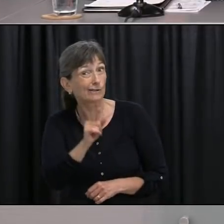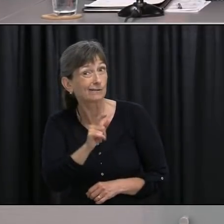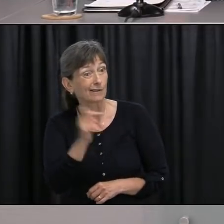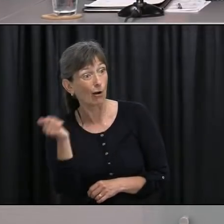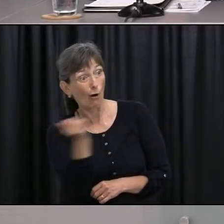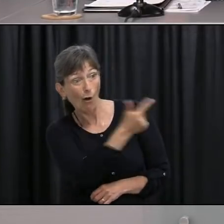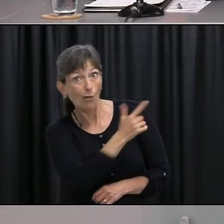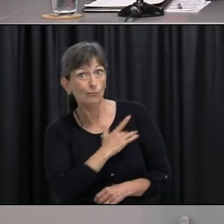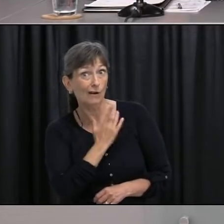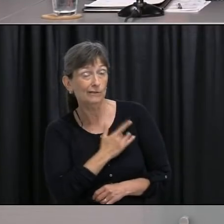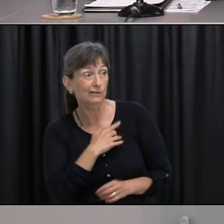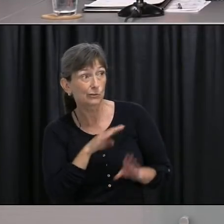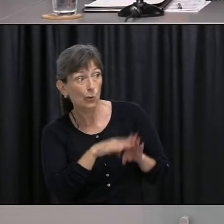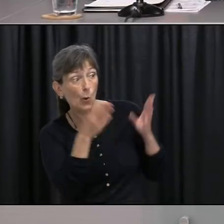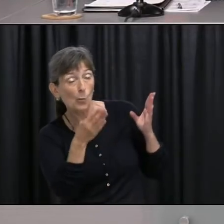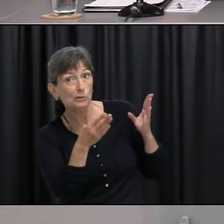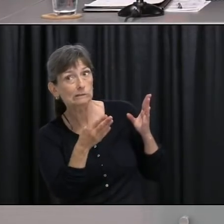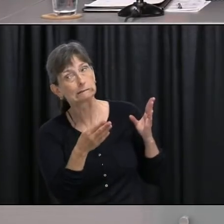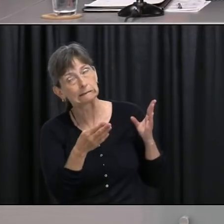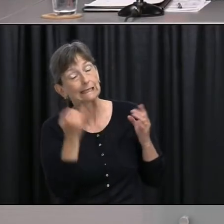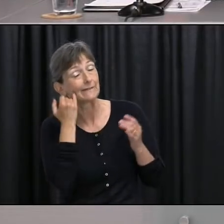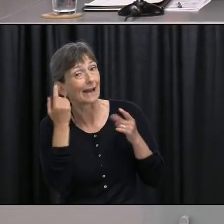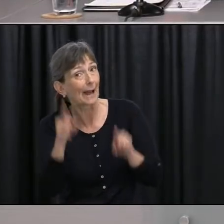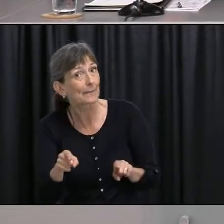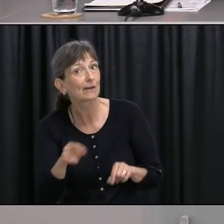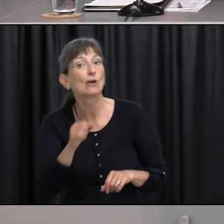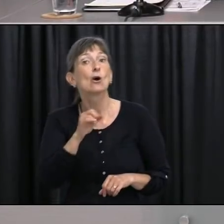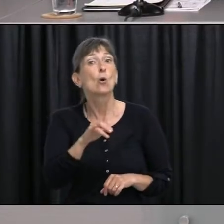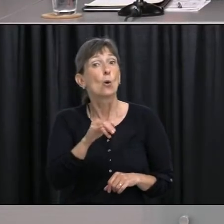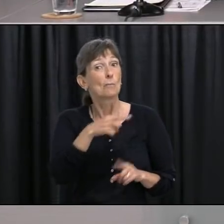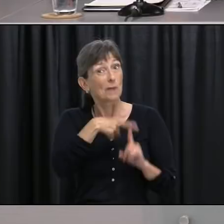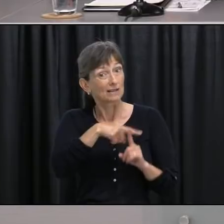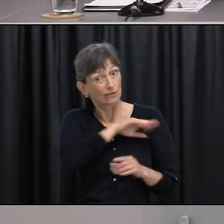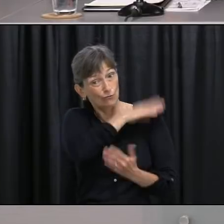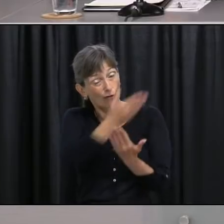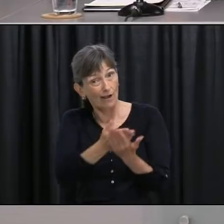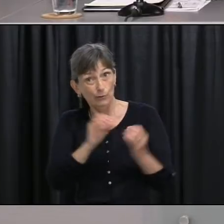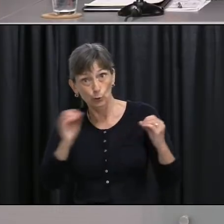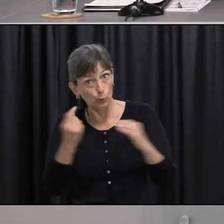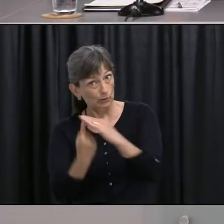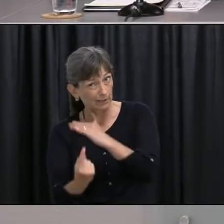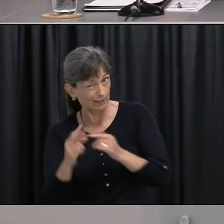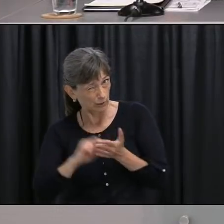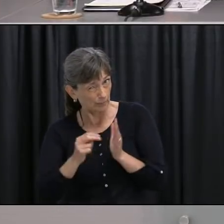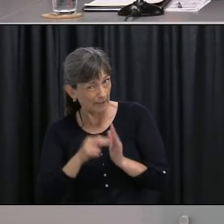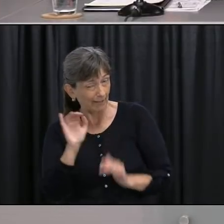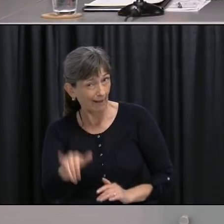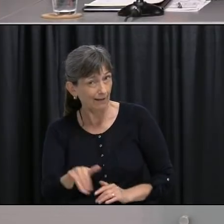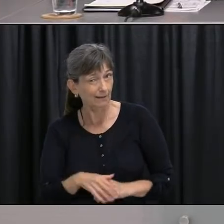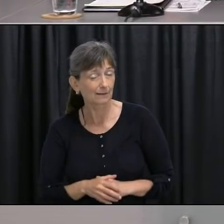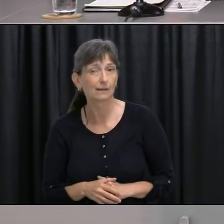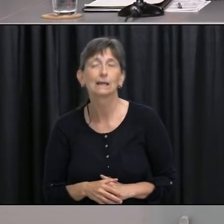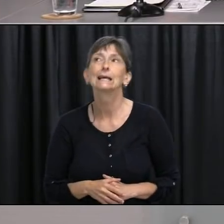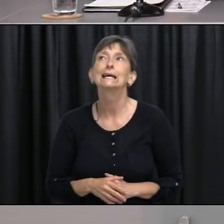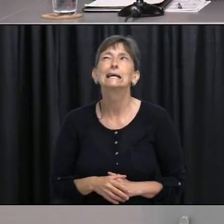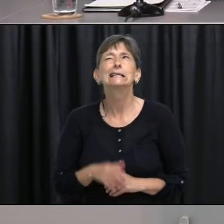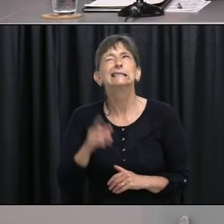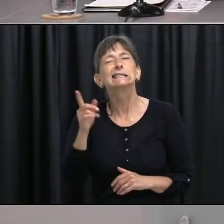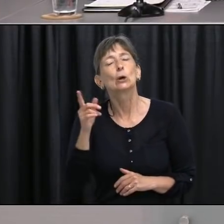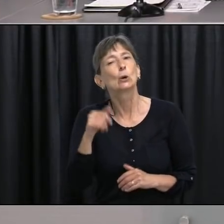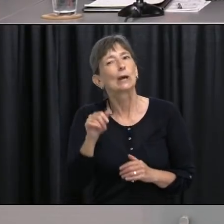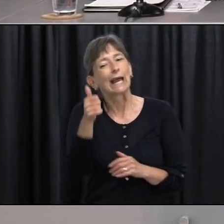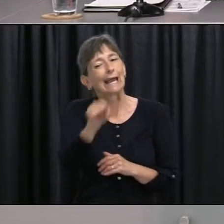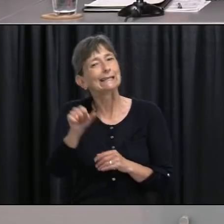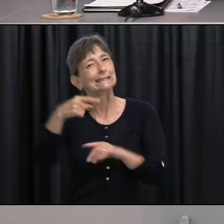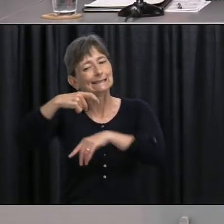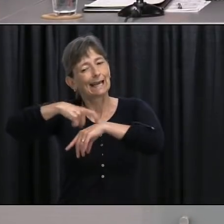it's a hopeful date, but with that, is there also no self-isolation to be imposed? Yeah, so what you will see there is an asterisk just about any of those dates.